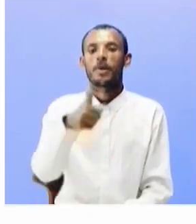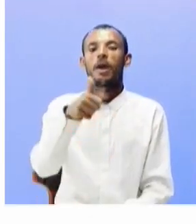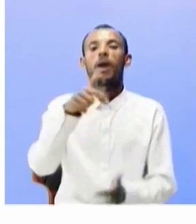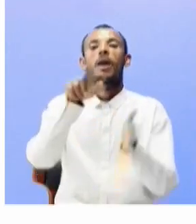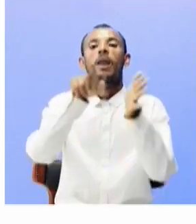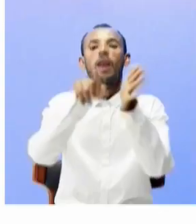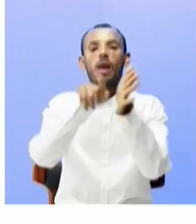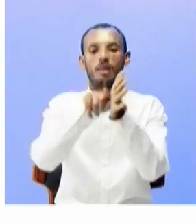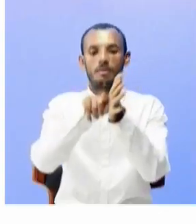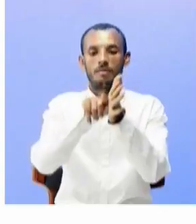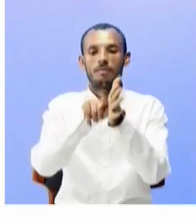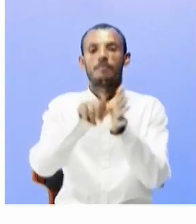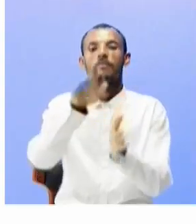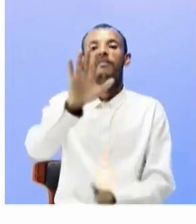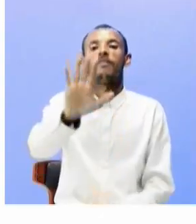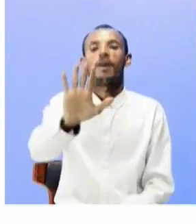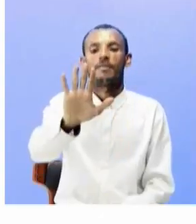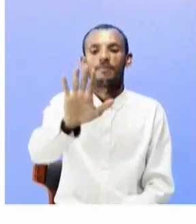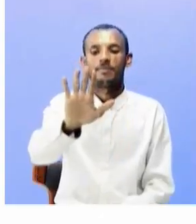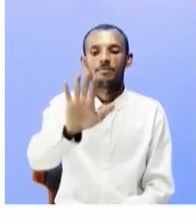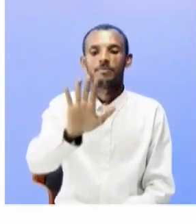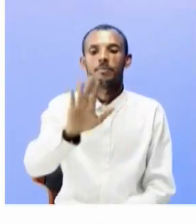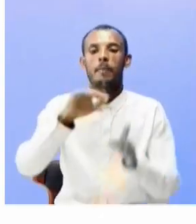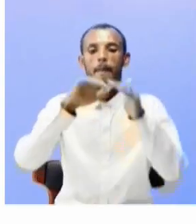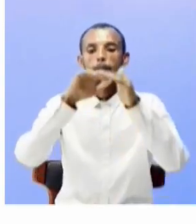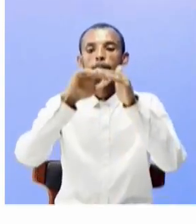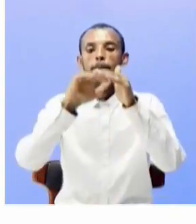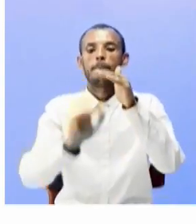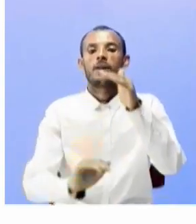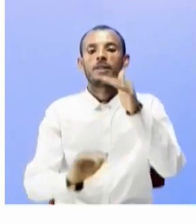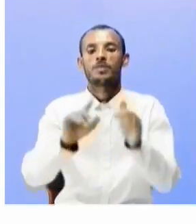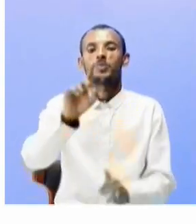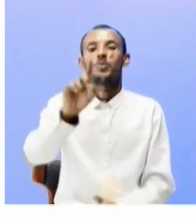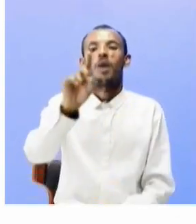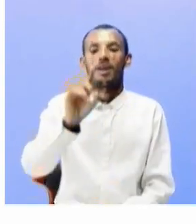negative 5 minus 1.